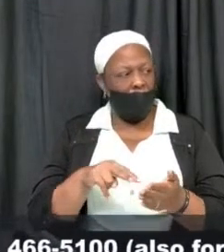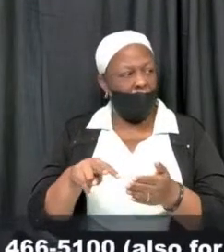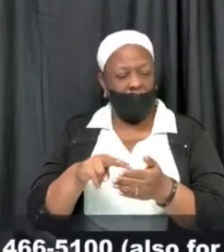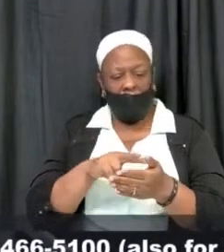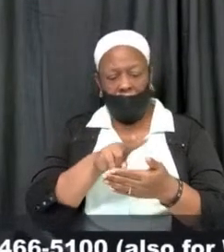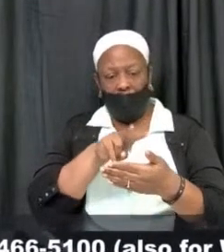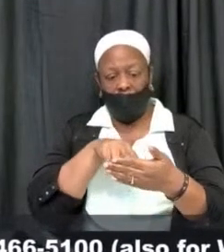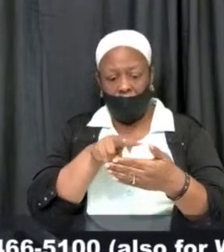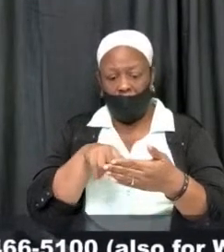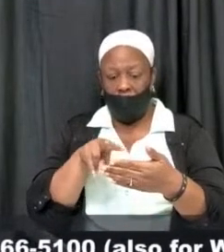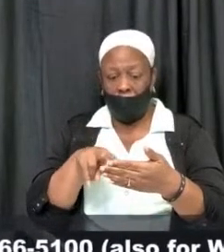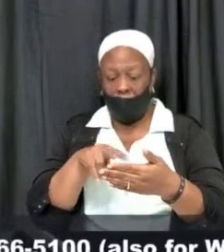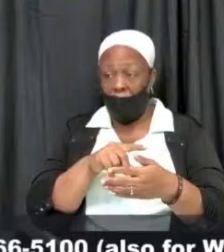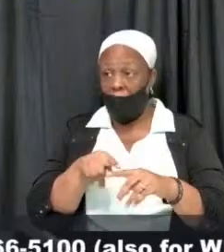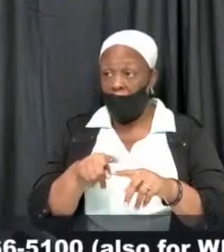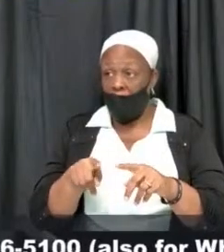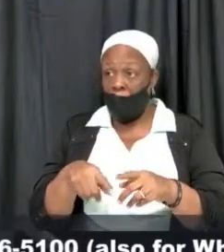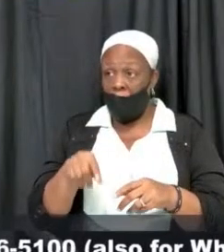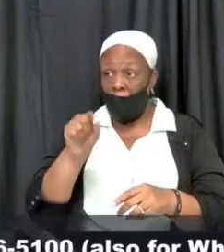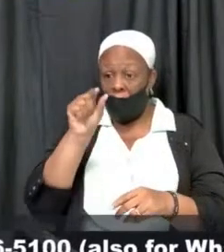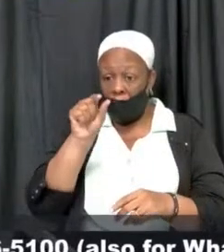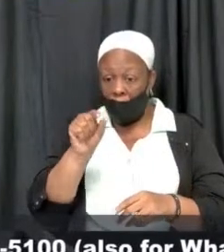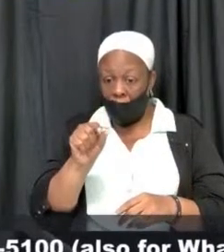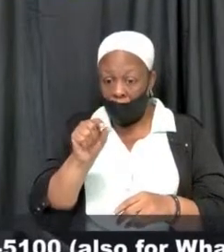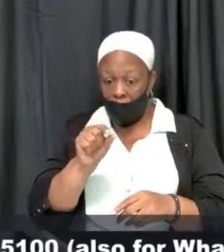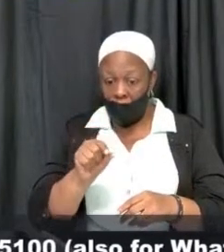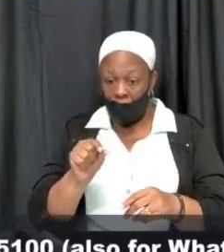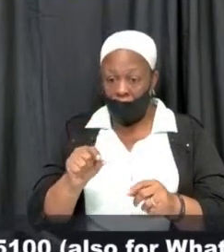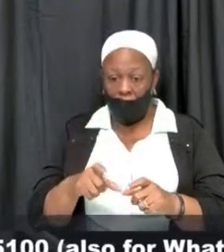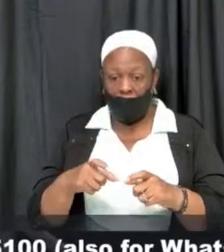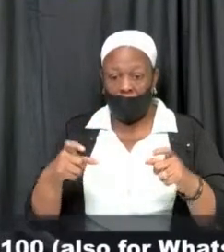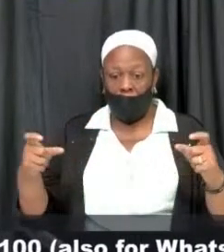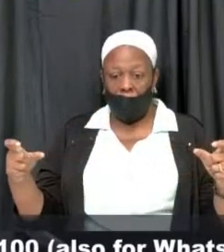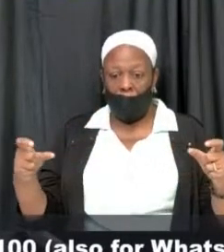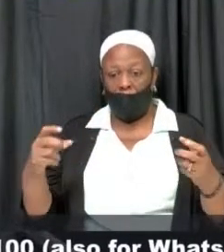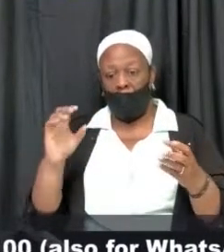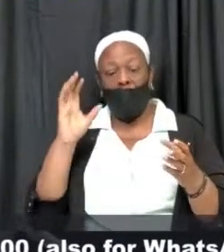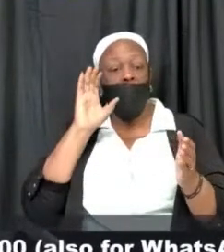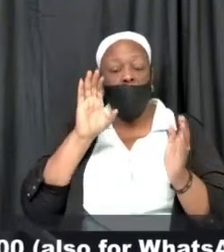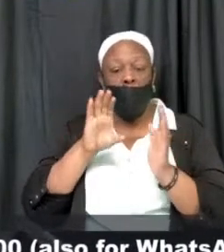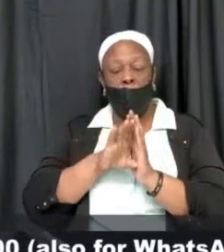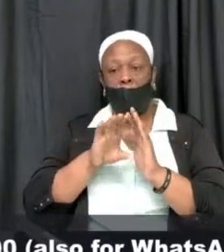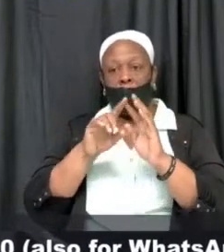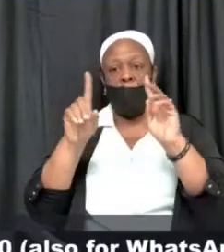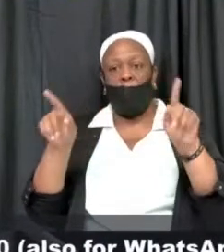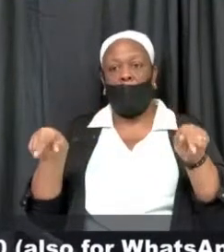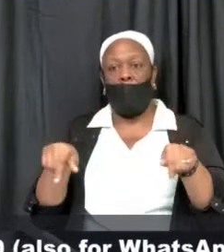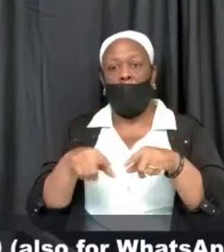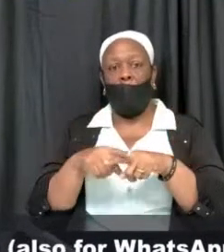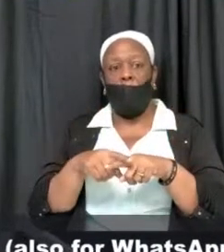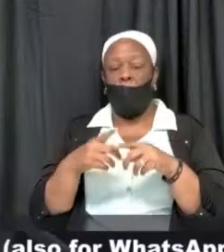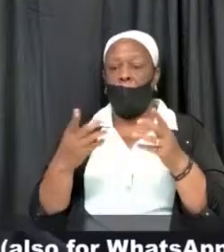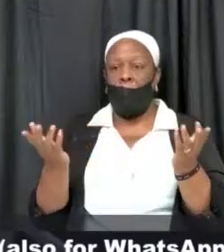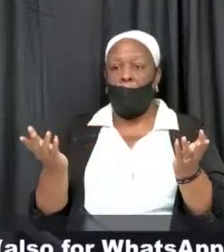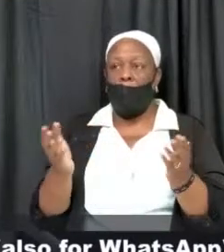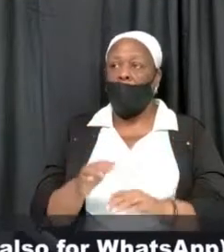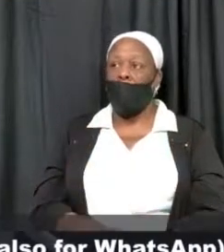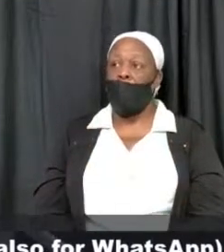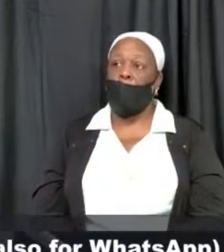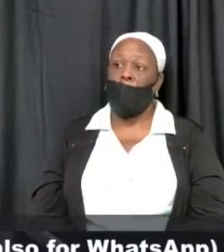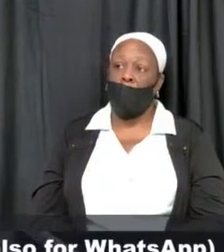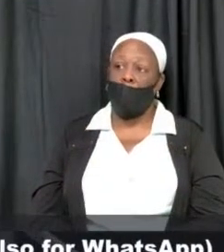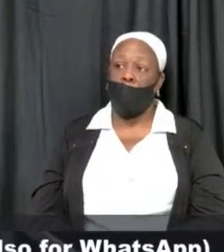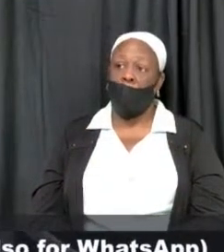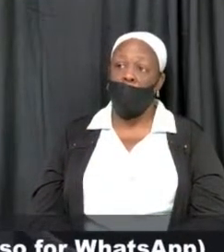perpetrators. I scroll down, then you have a big logo called International Tribunal.